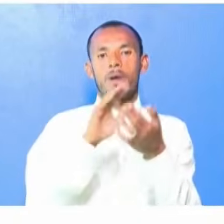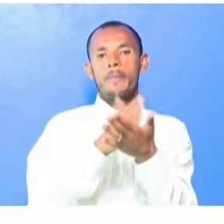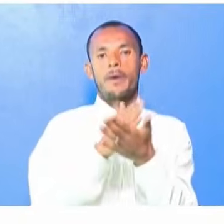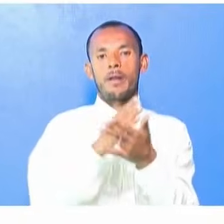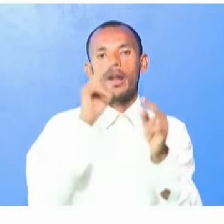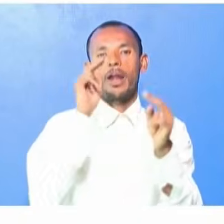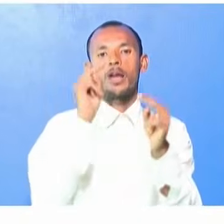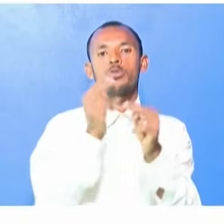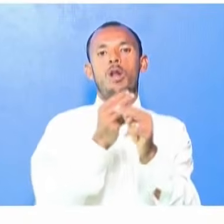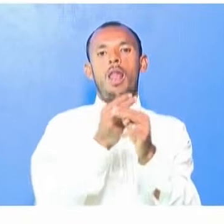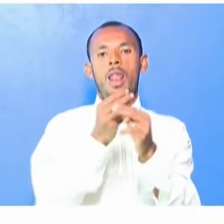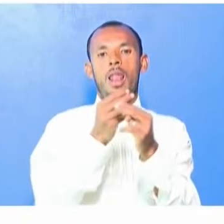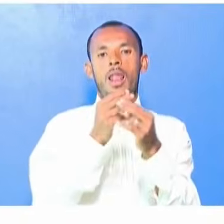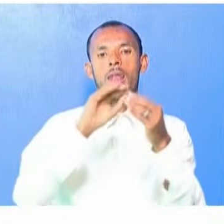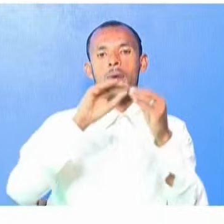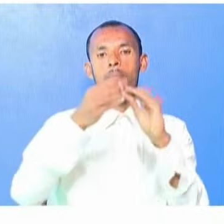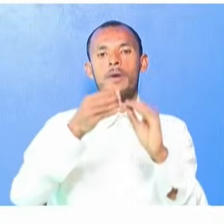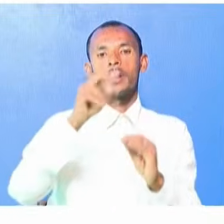natural